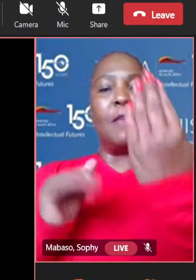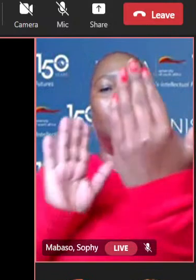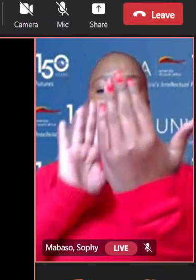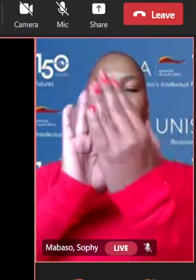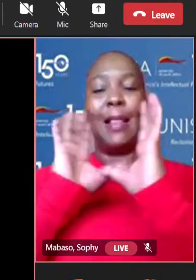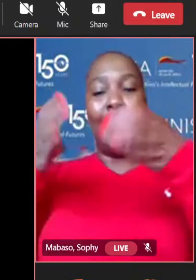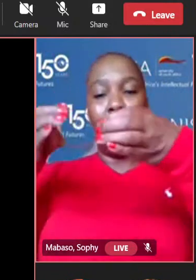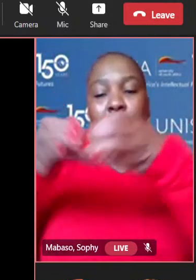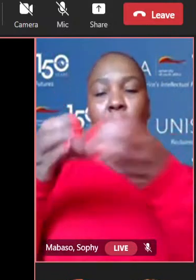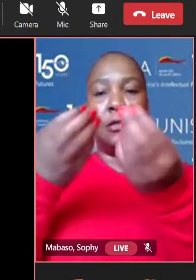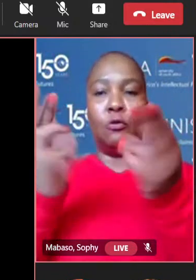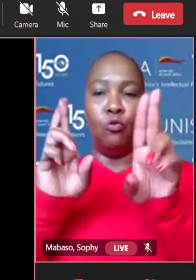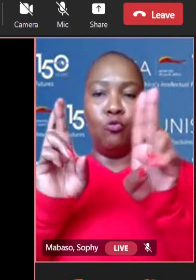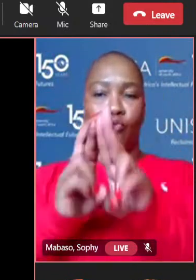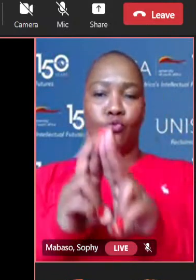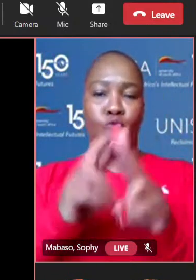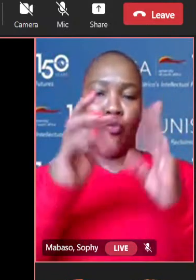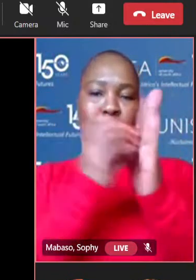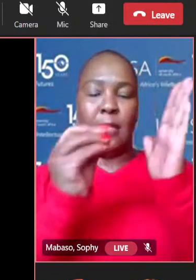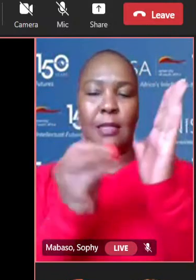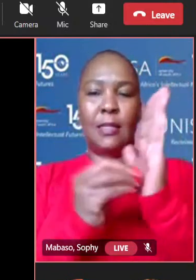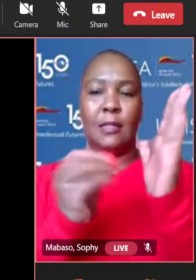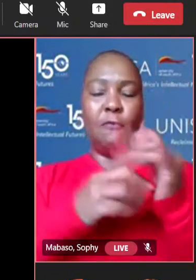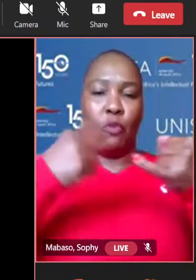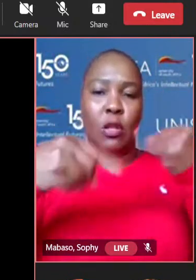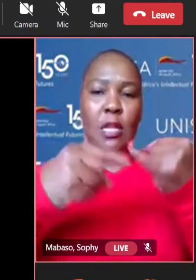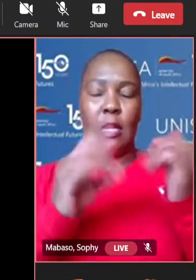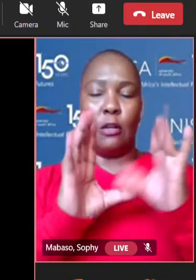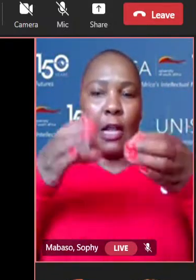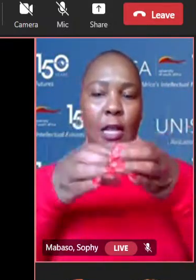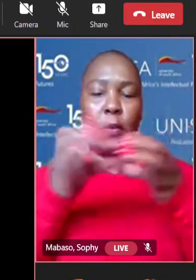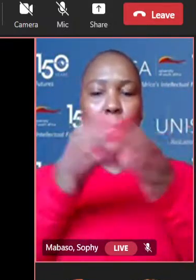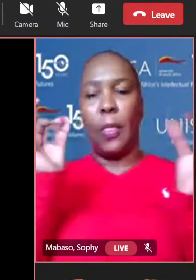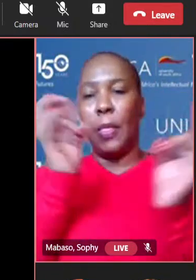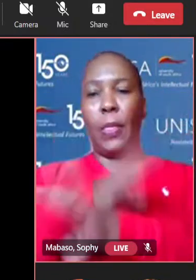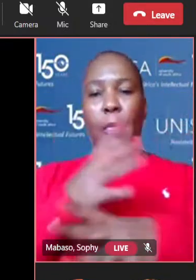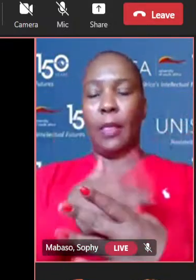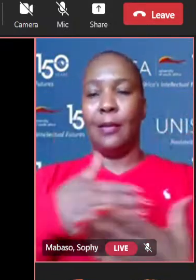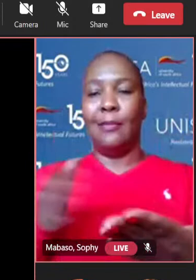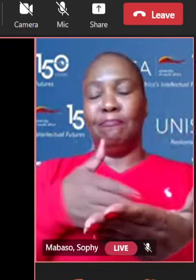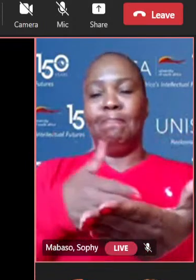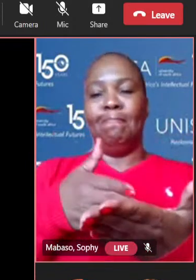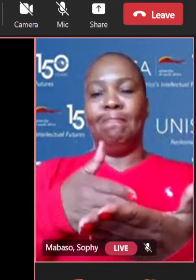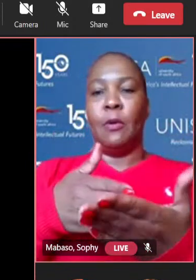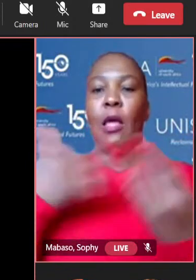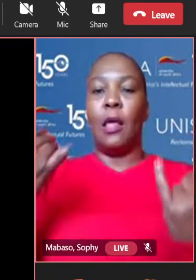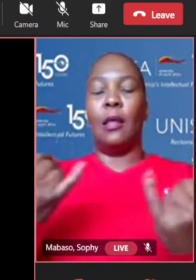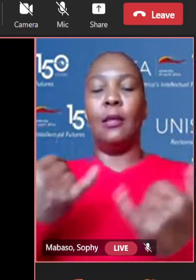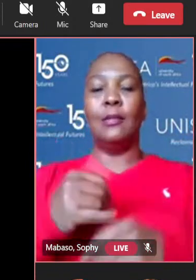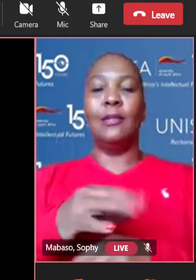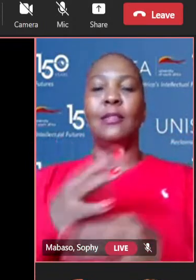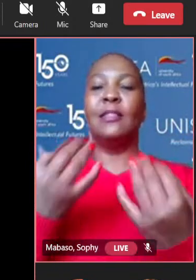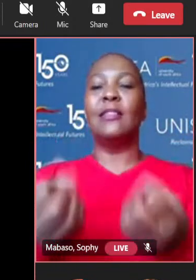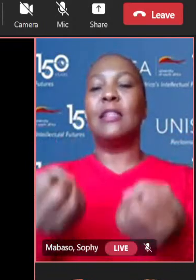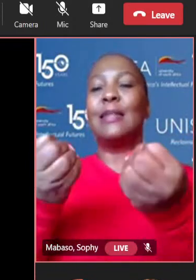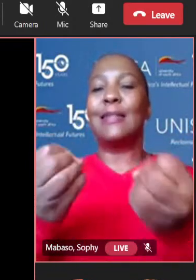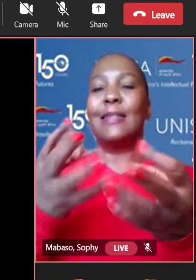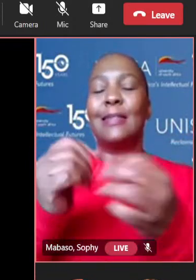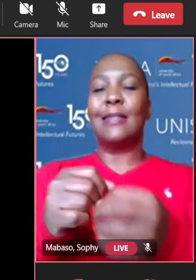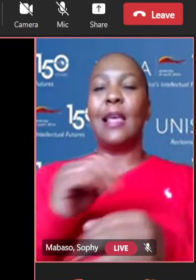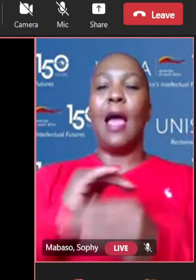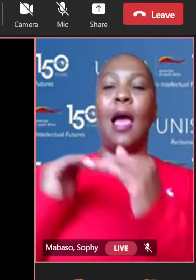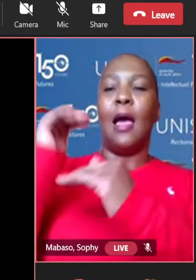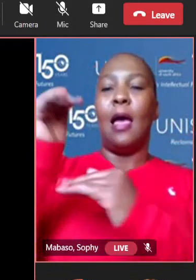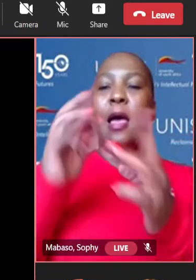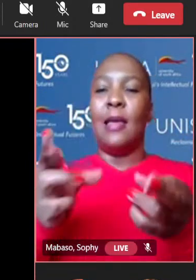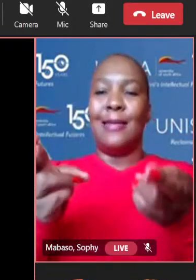classroom setting tutorial classes. It is done using MS Teams. It's offered to selected high-risk modules. There is